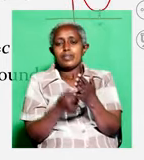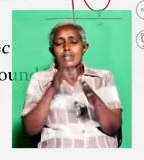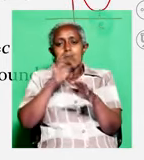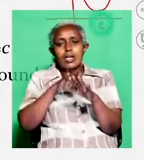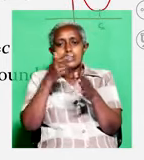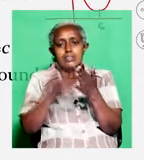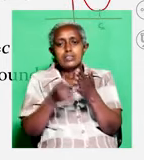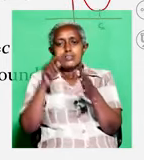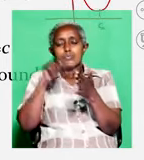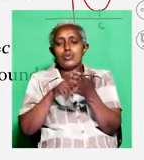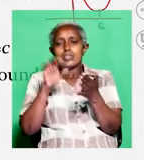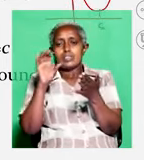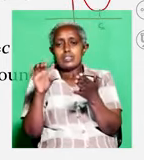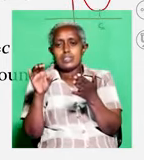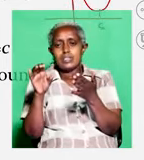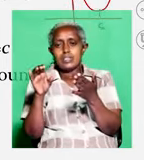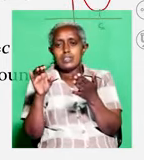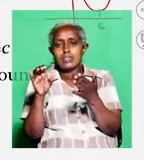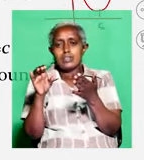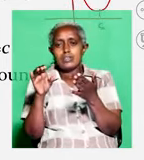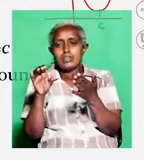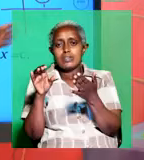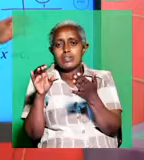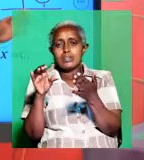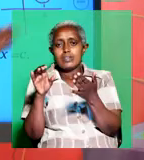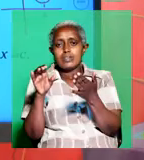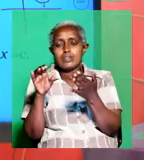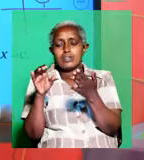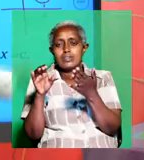at this point at c,